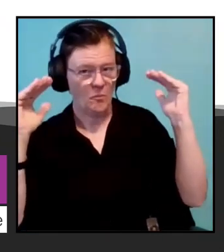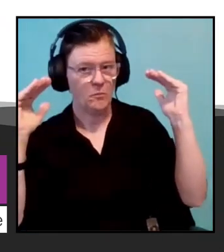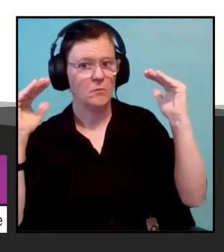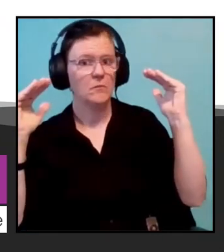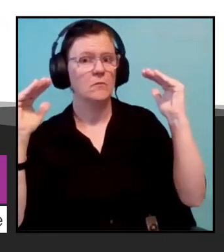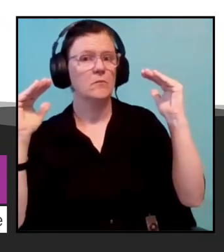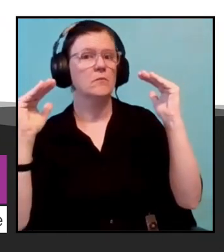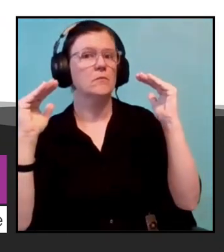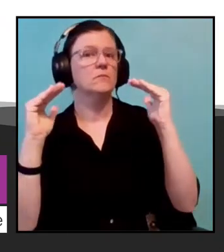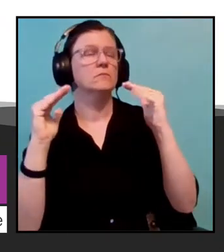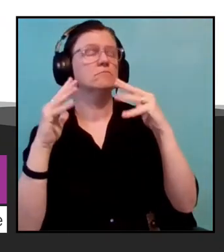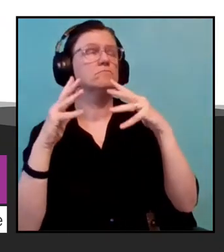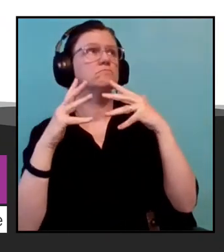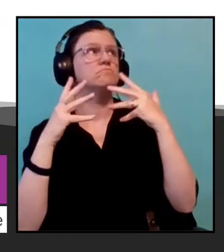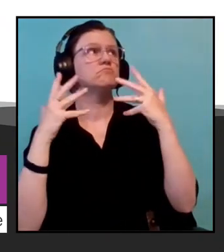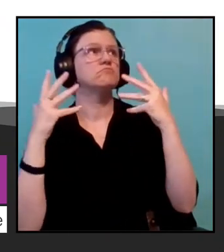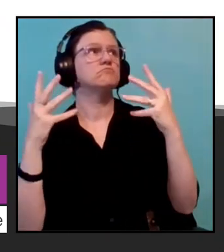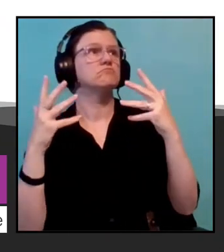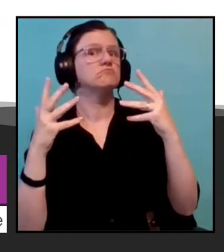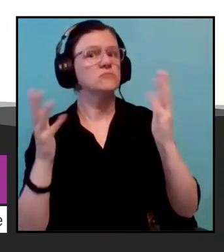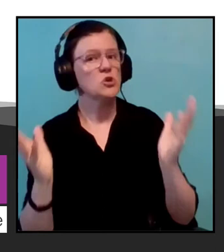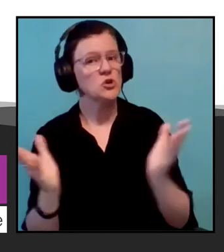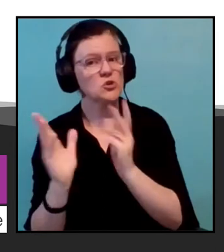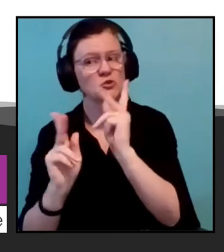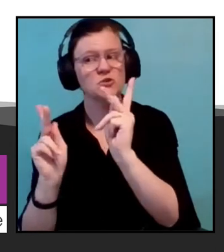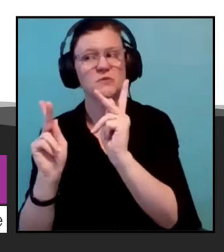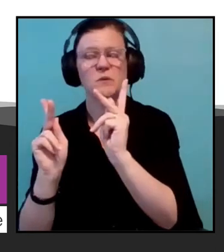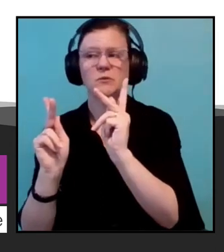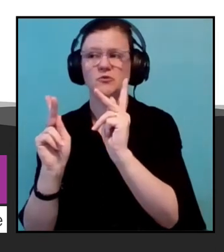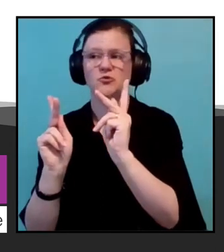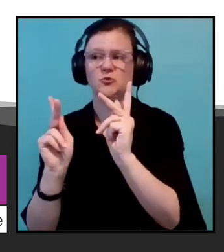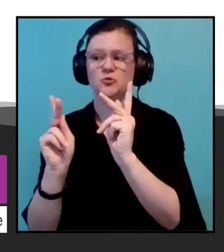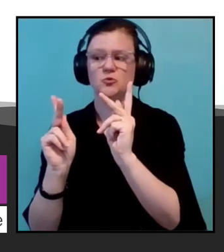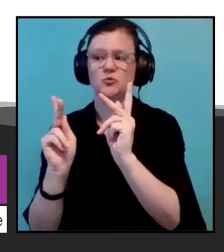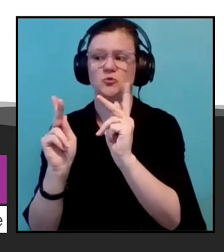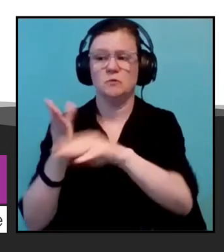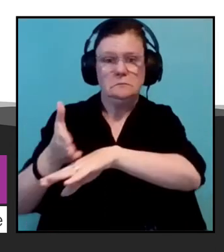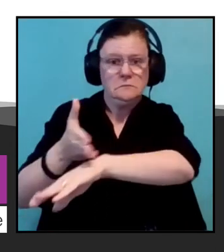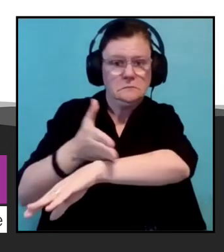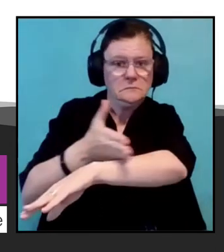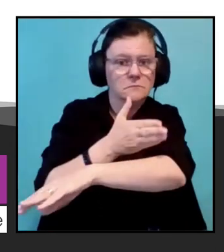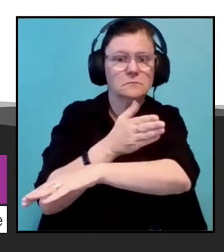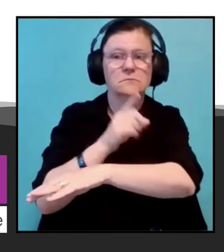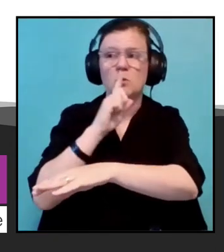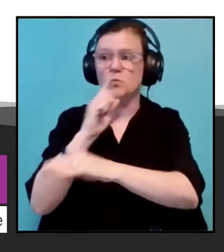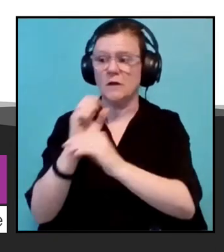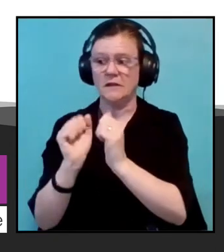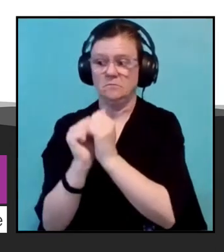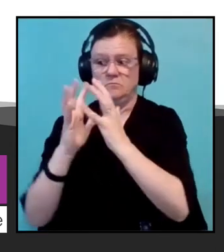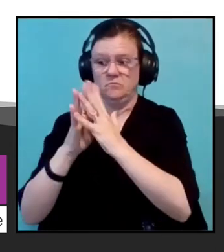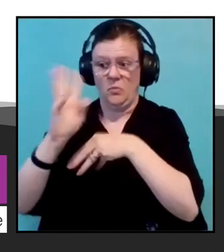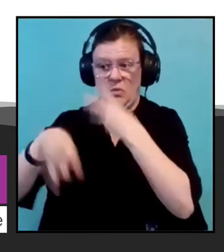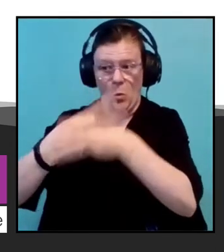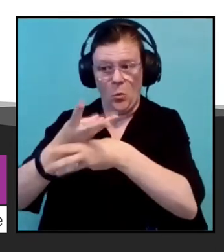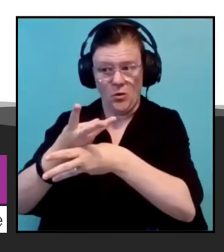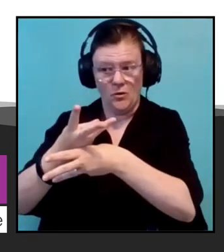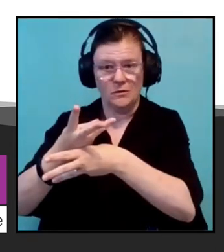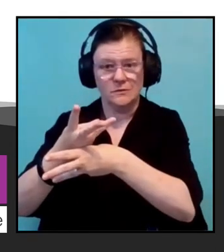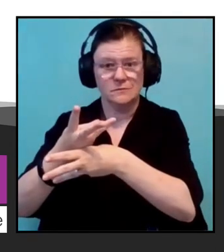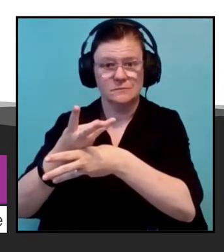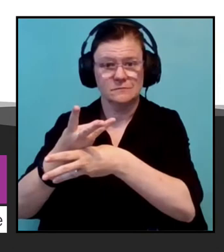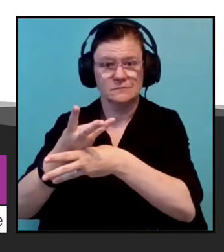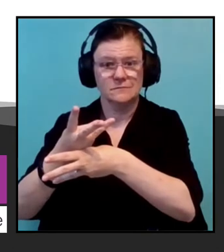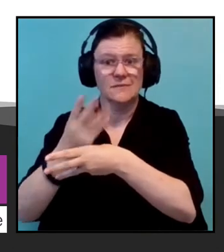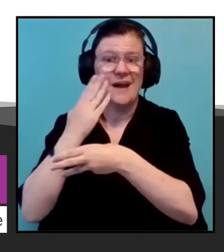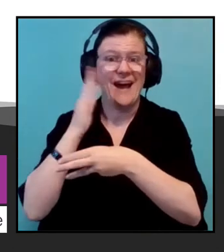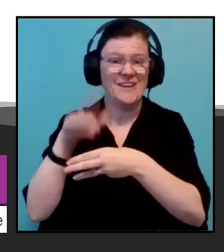to build towards something or to facilitate a world in which they currently don't have. It's been a